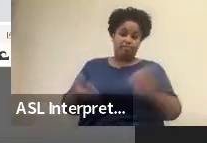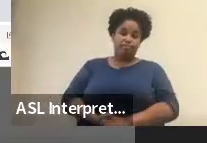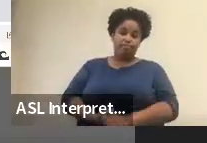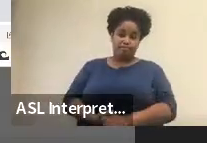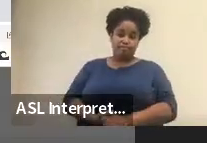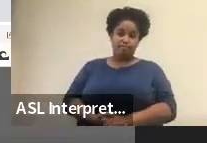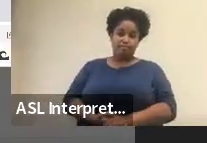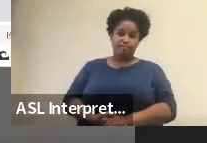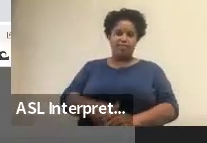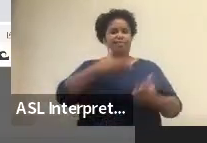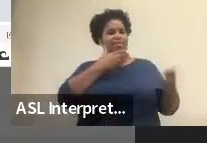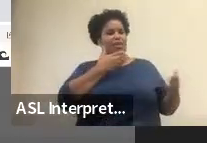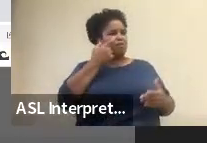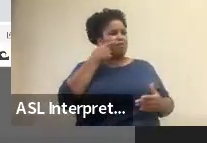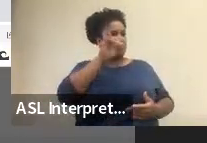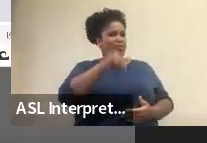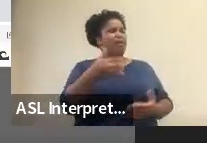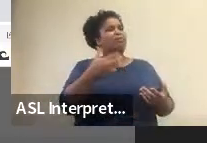Thank you for that.